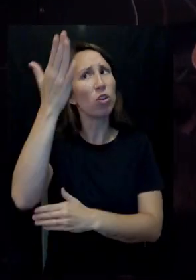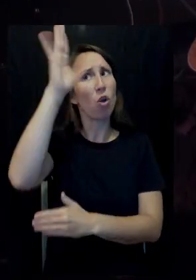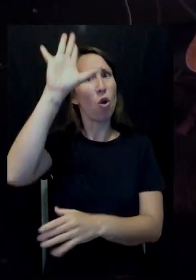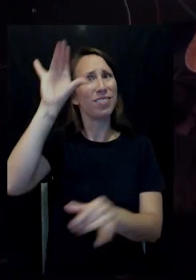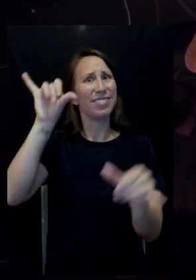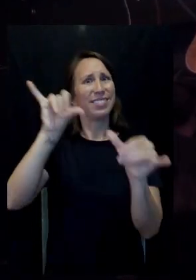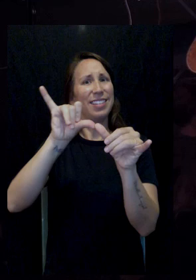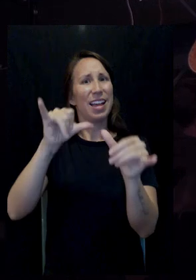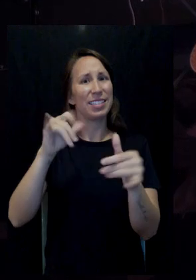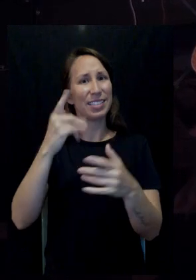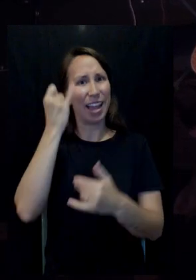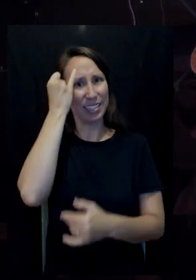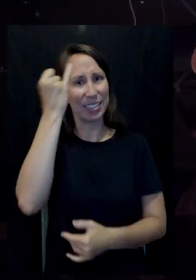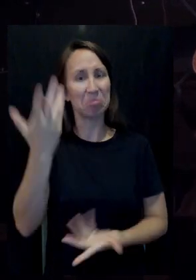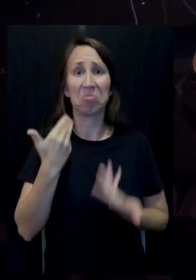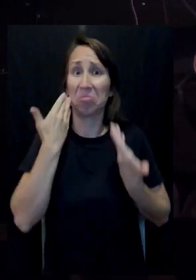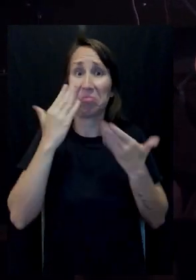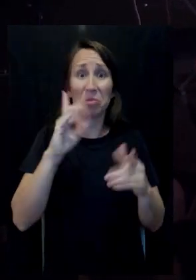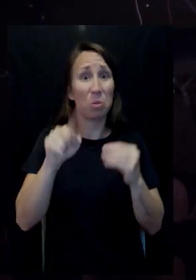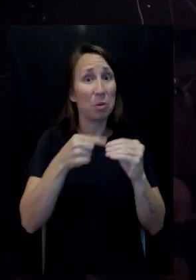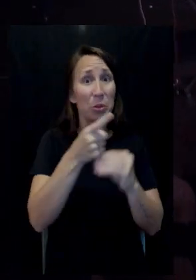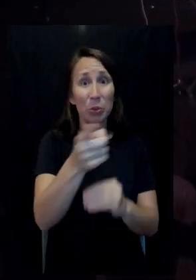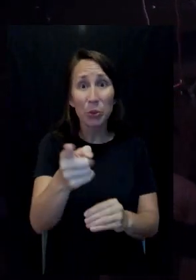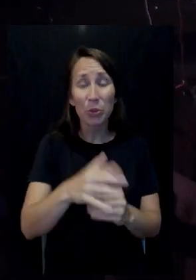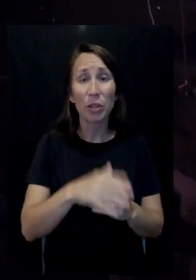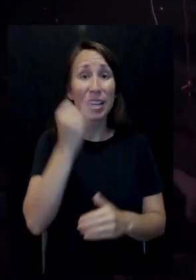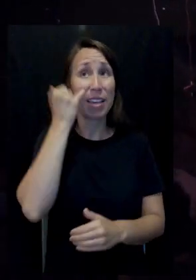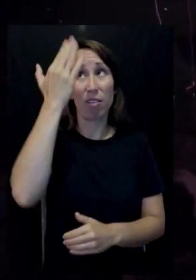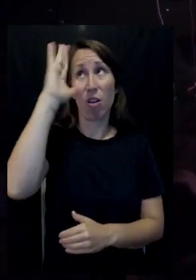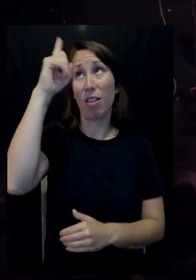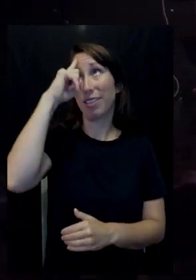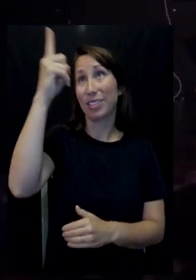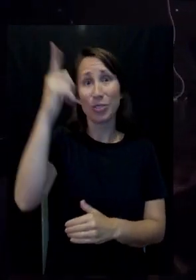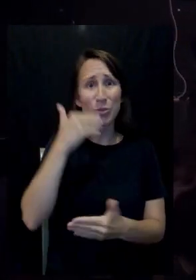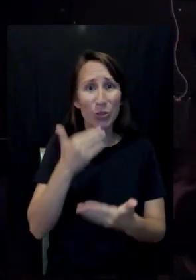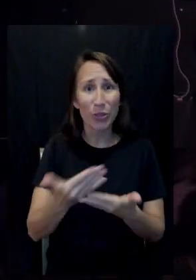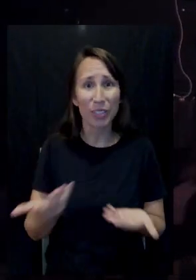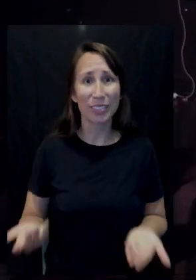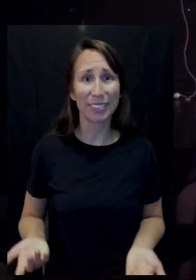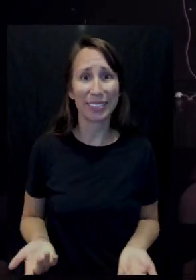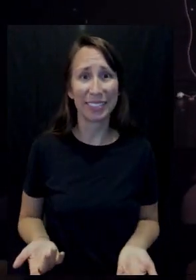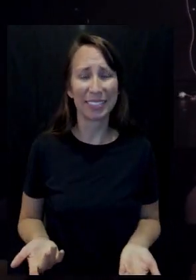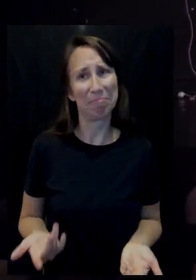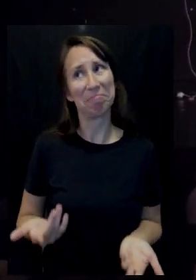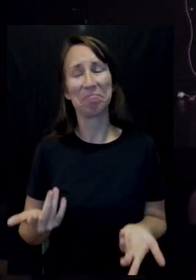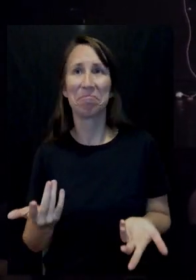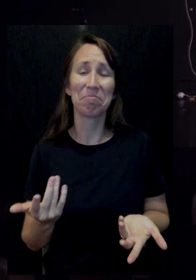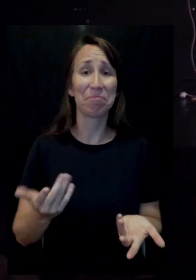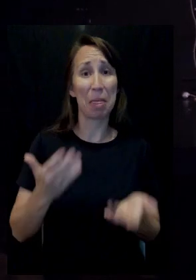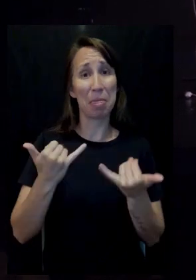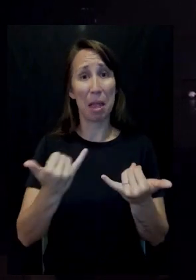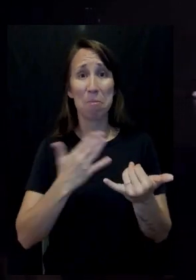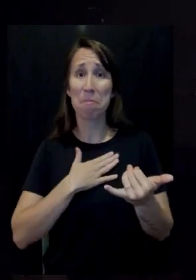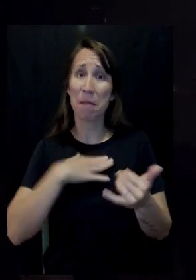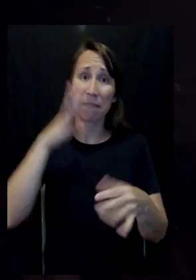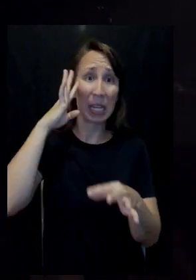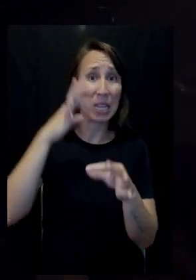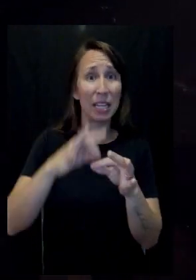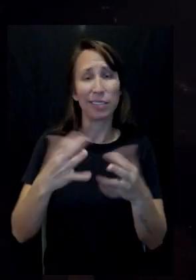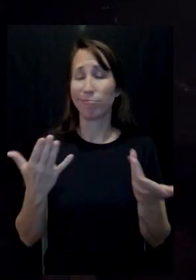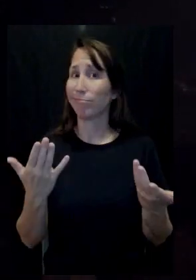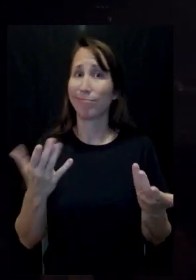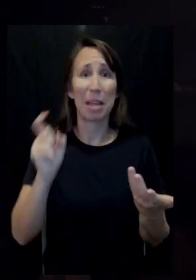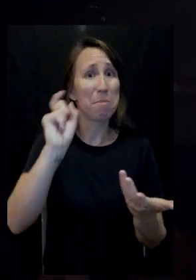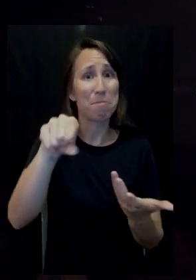idea. And I don't know about you, but if God thinks it's good, I've kind of reached a point in my faith where I'm